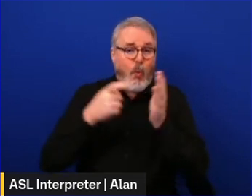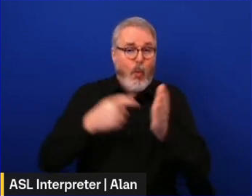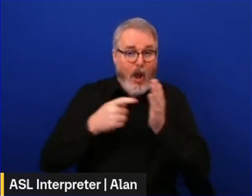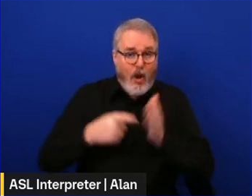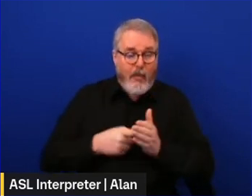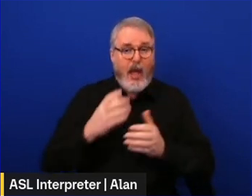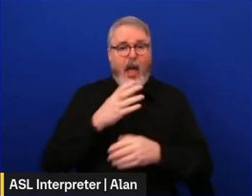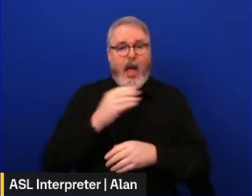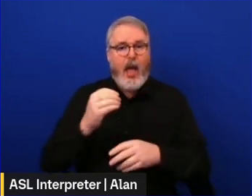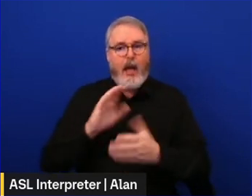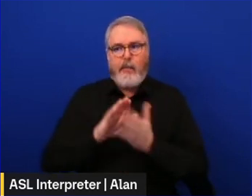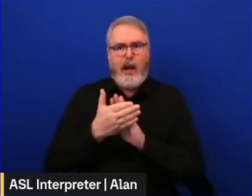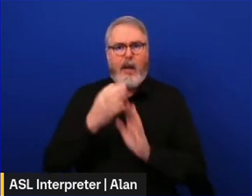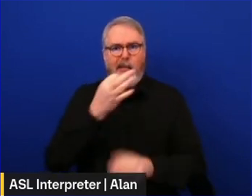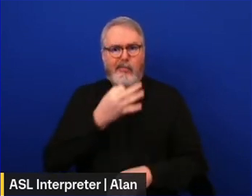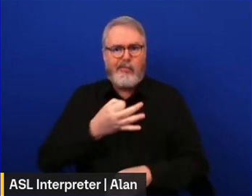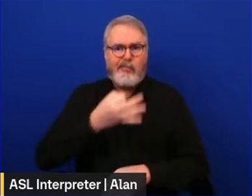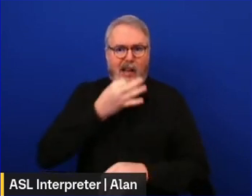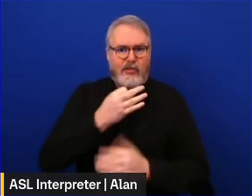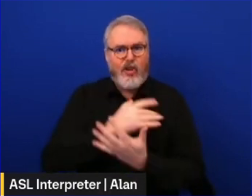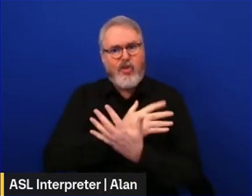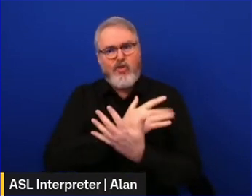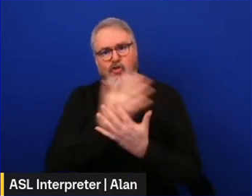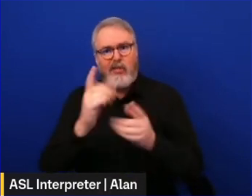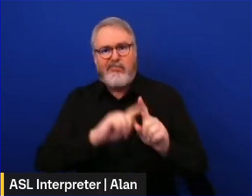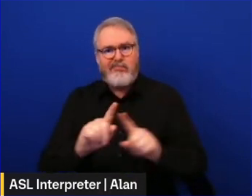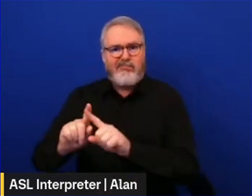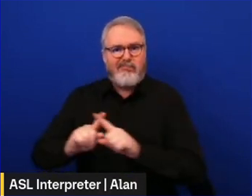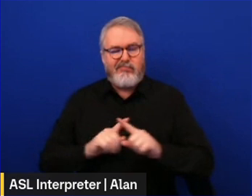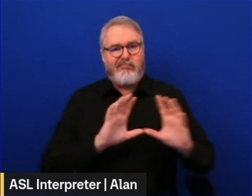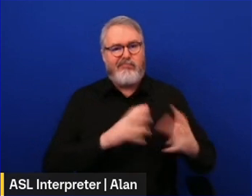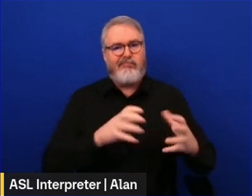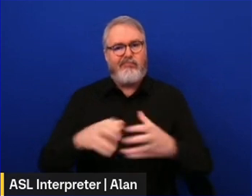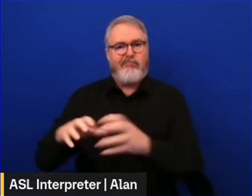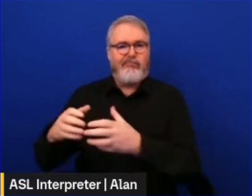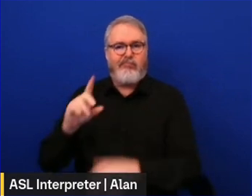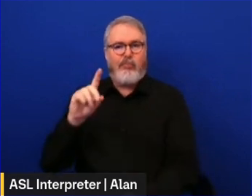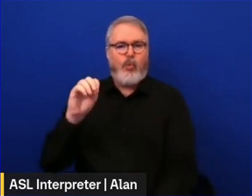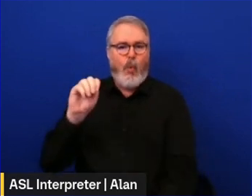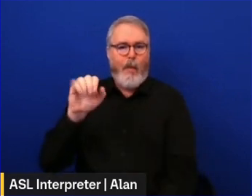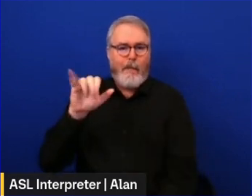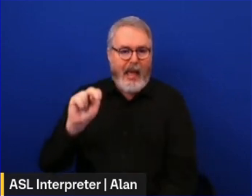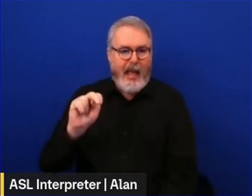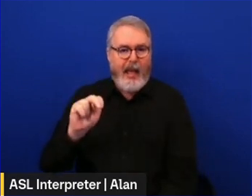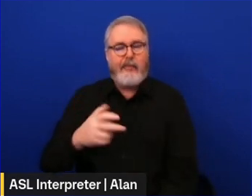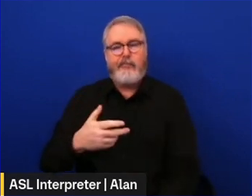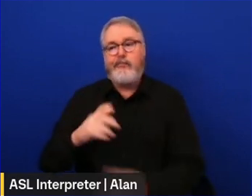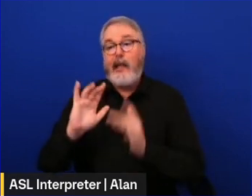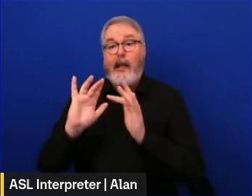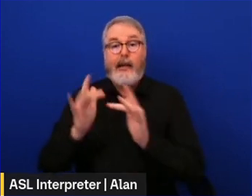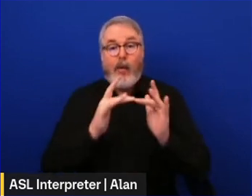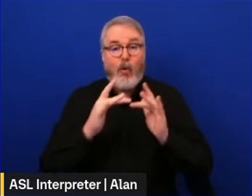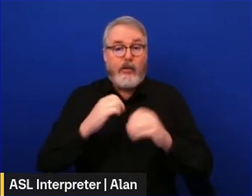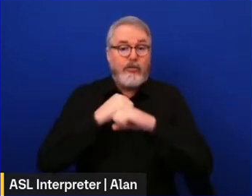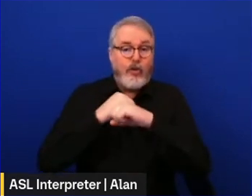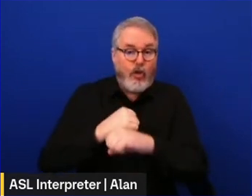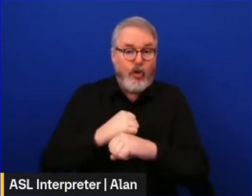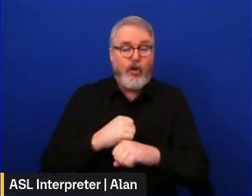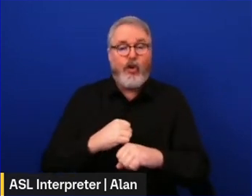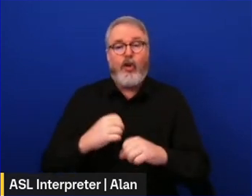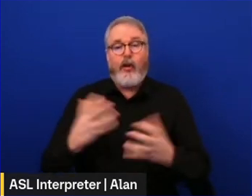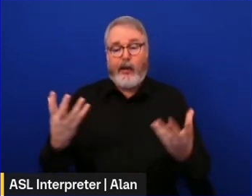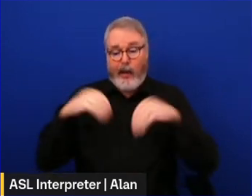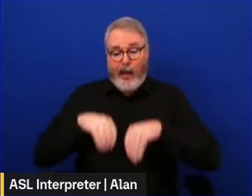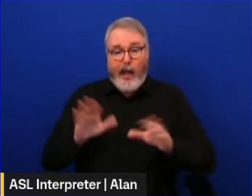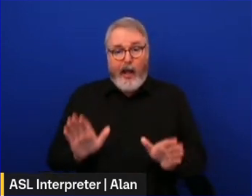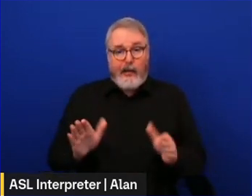mastery across multiple domains, networking, security, let's say containerization, automation,